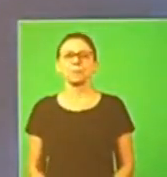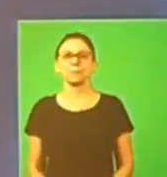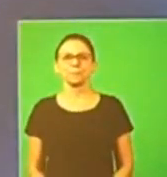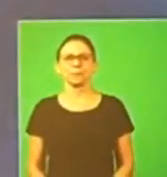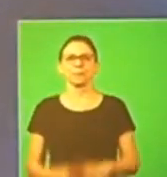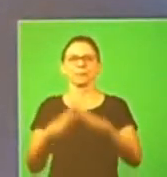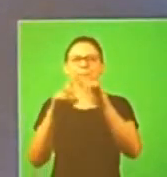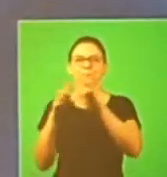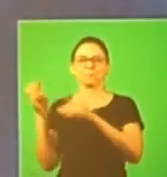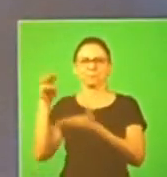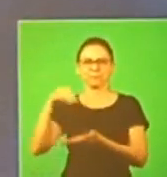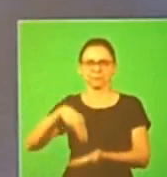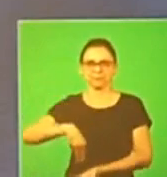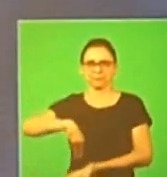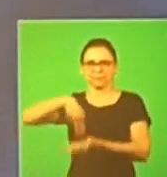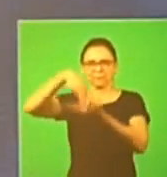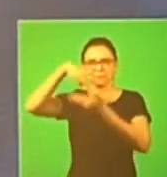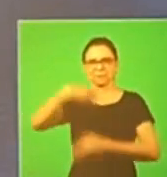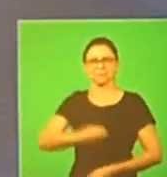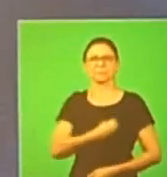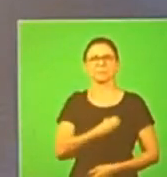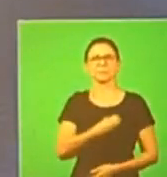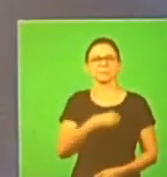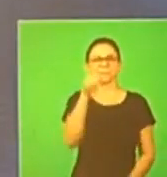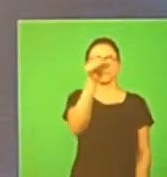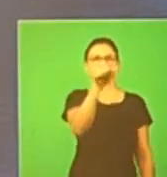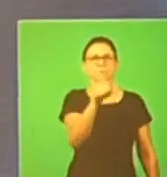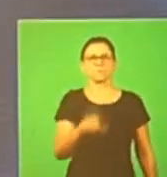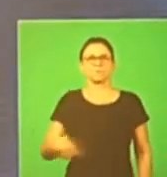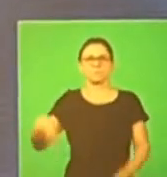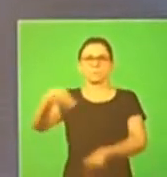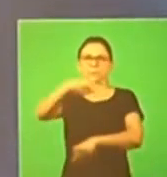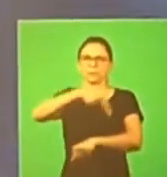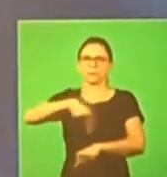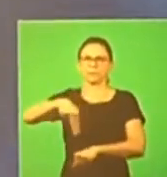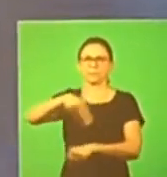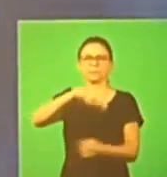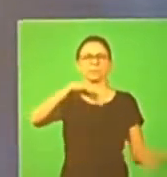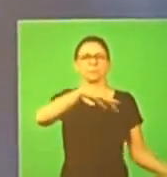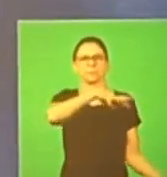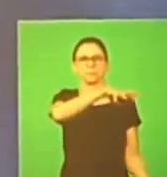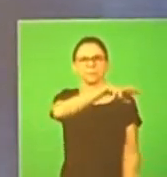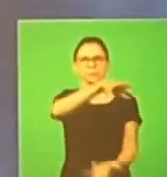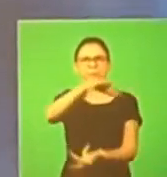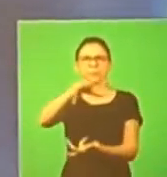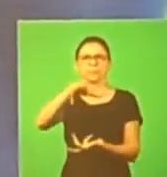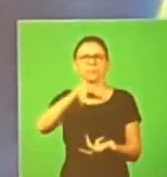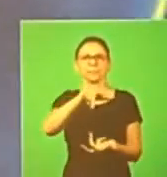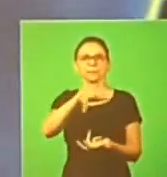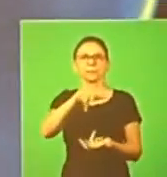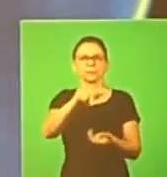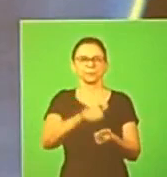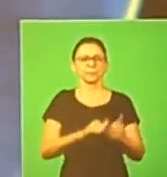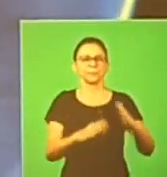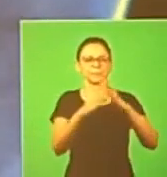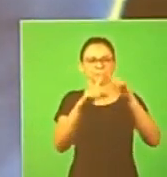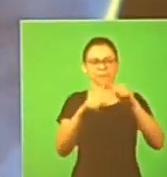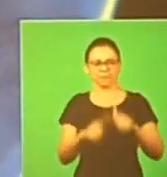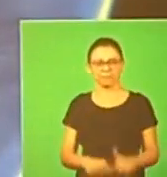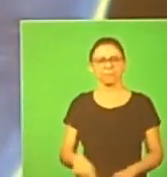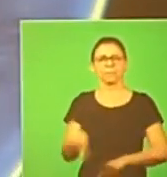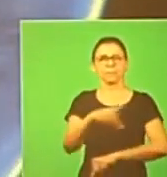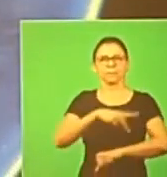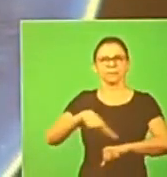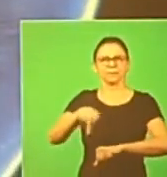A Igreja Cristã Maranatha está presente em nações de todos os continentes do planeta. Igrejas de países